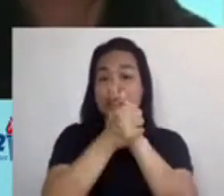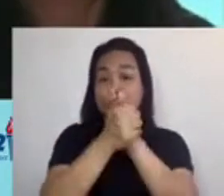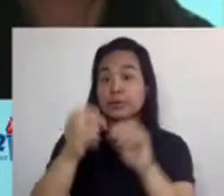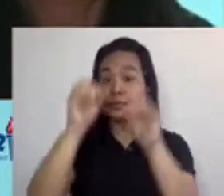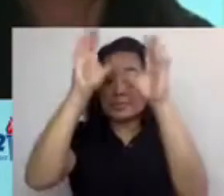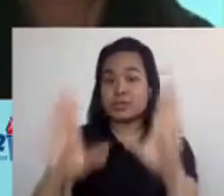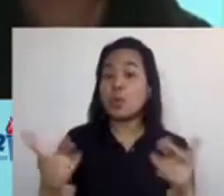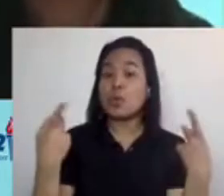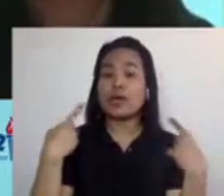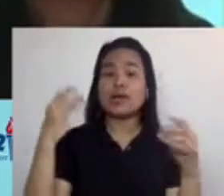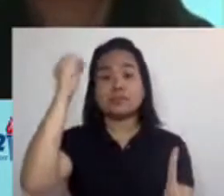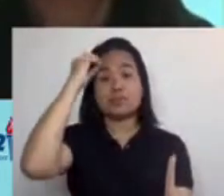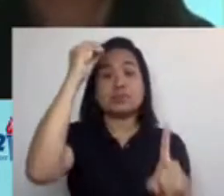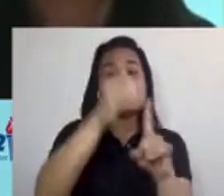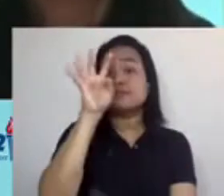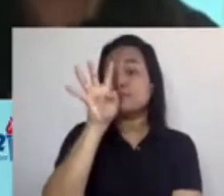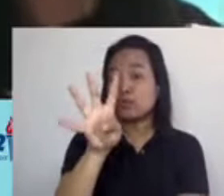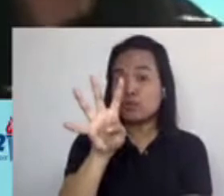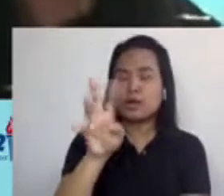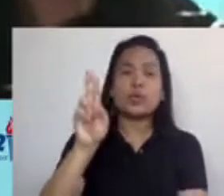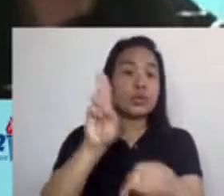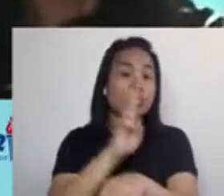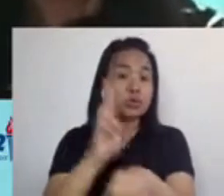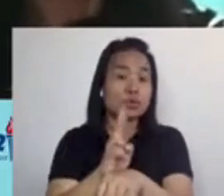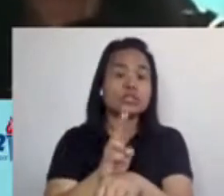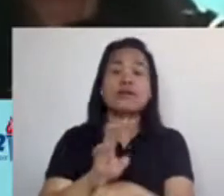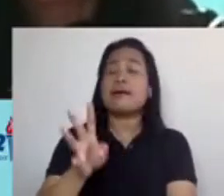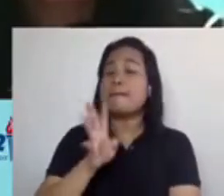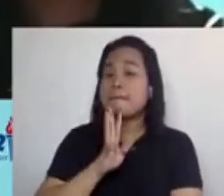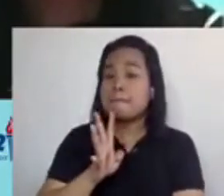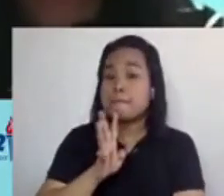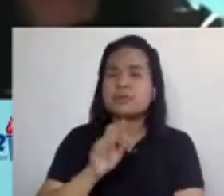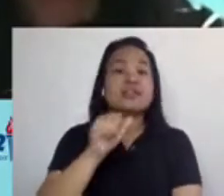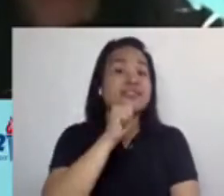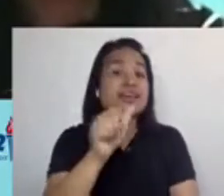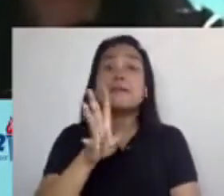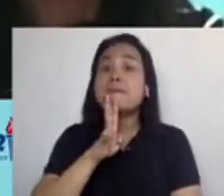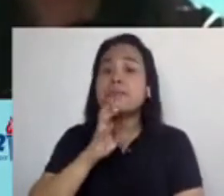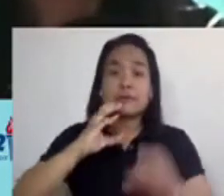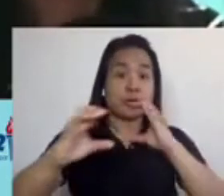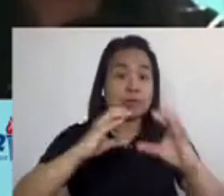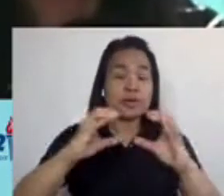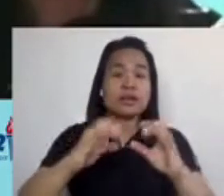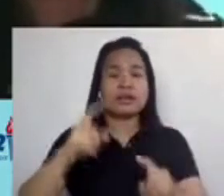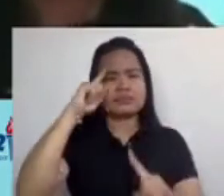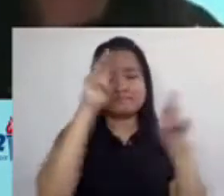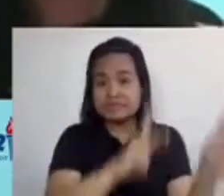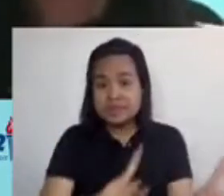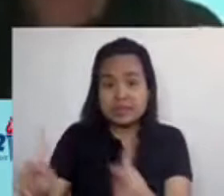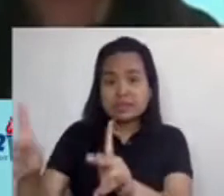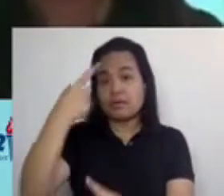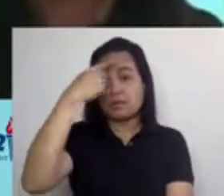4, used effective verbal and non-verbal classroom communication strategies. Objective 5, established safe